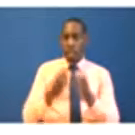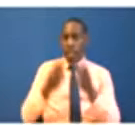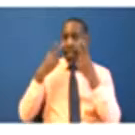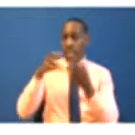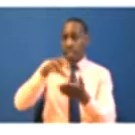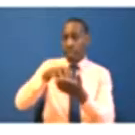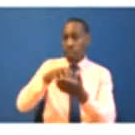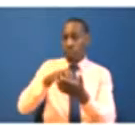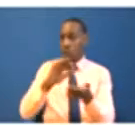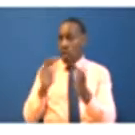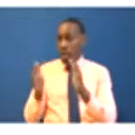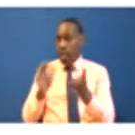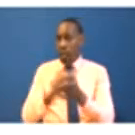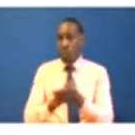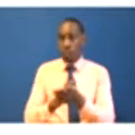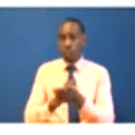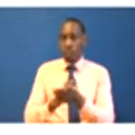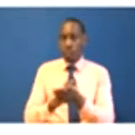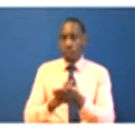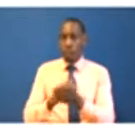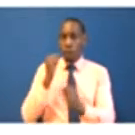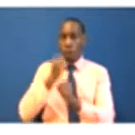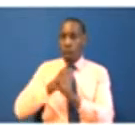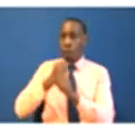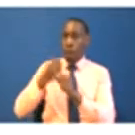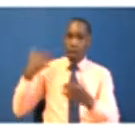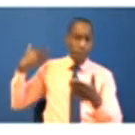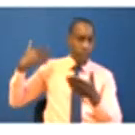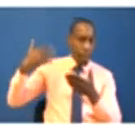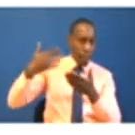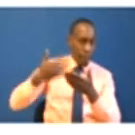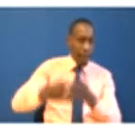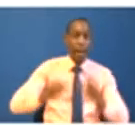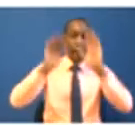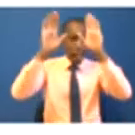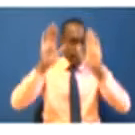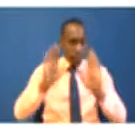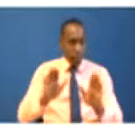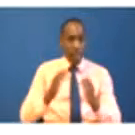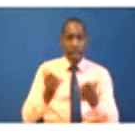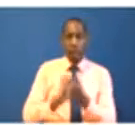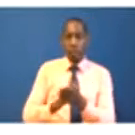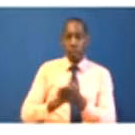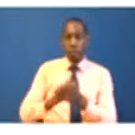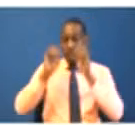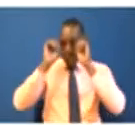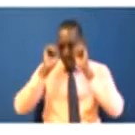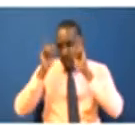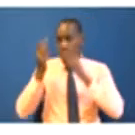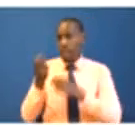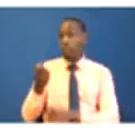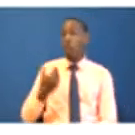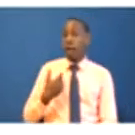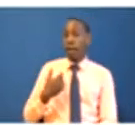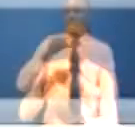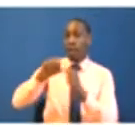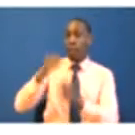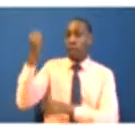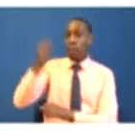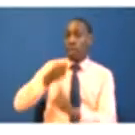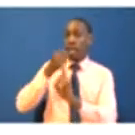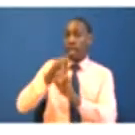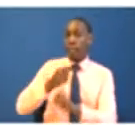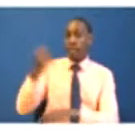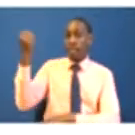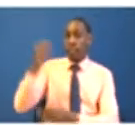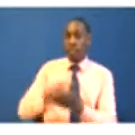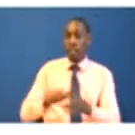where track record is going to count because there's been a little more awareness about politics and the impact of